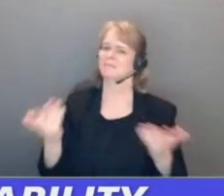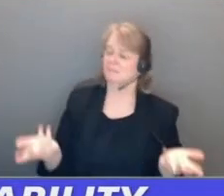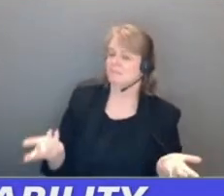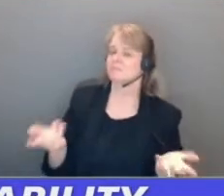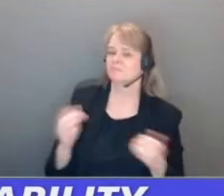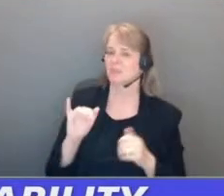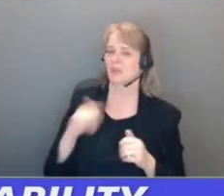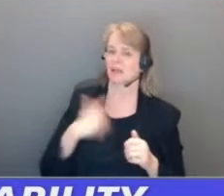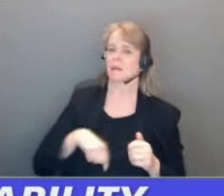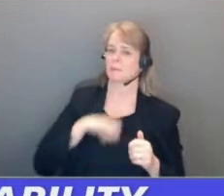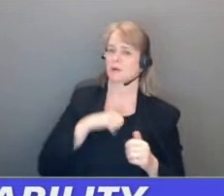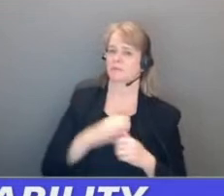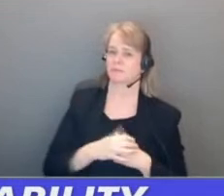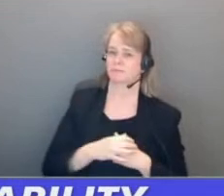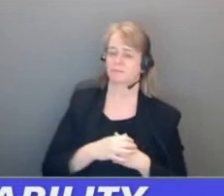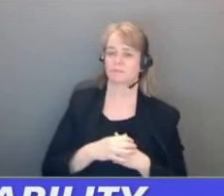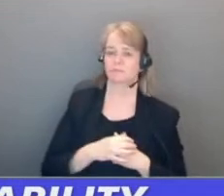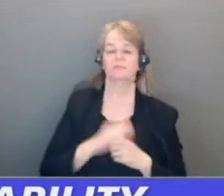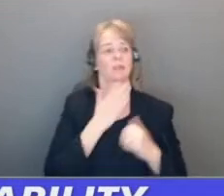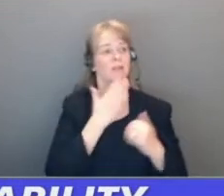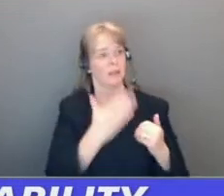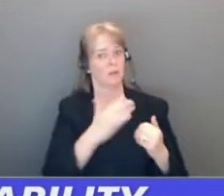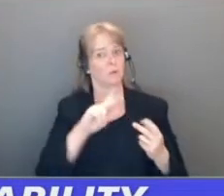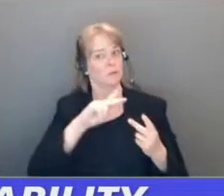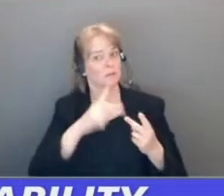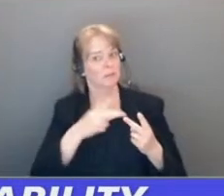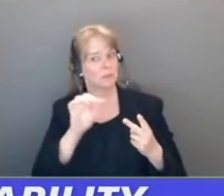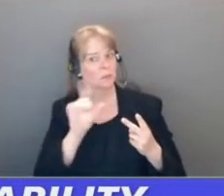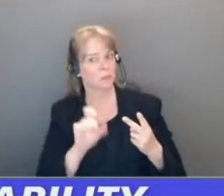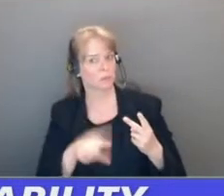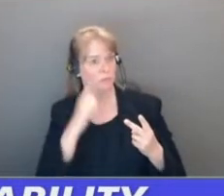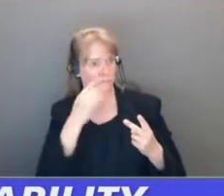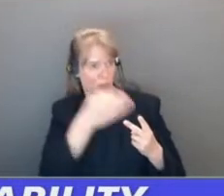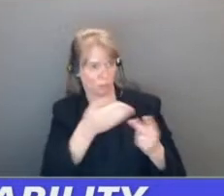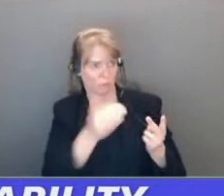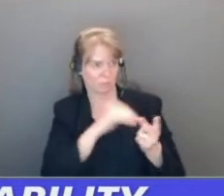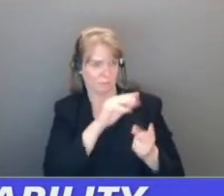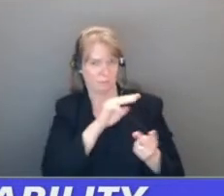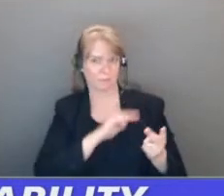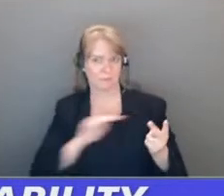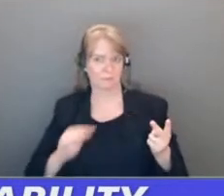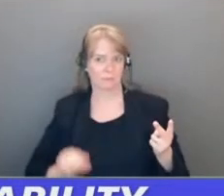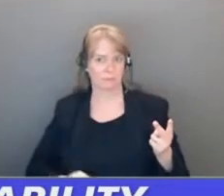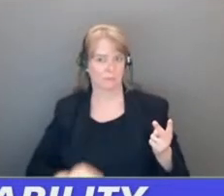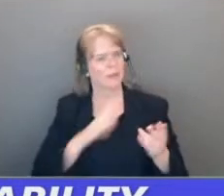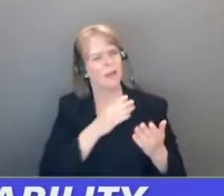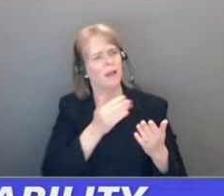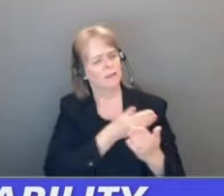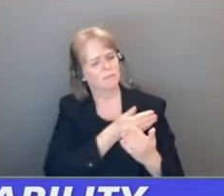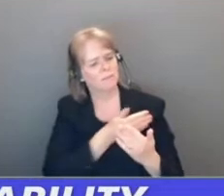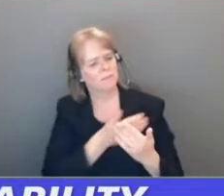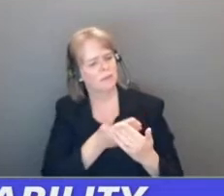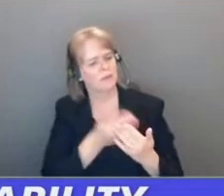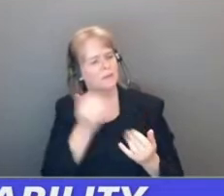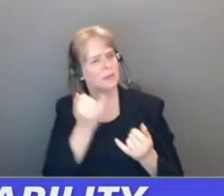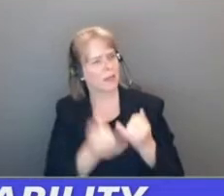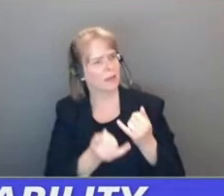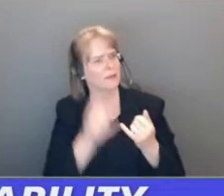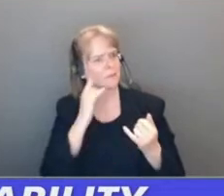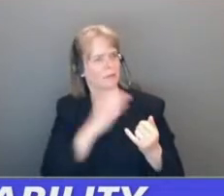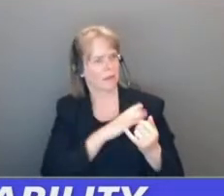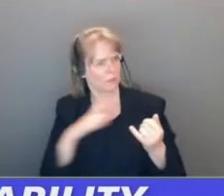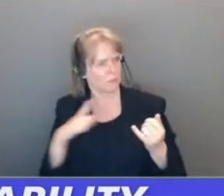Watson. Could you tell us what happened at the end of the council?